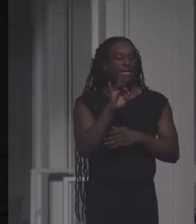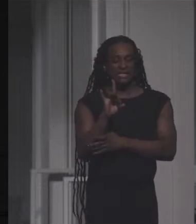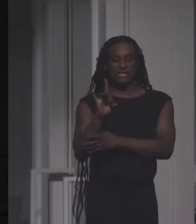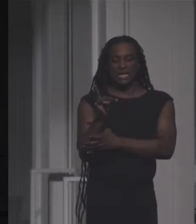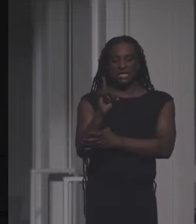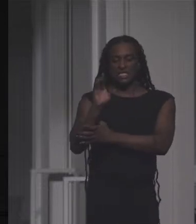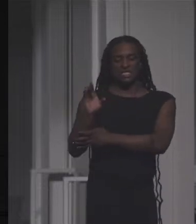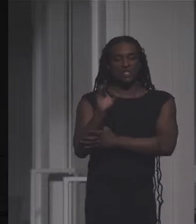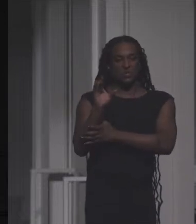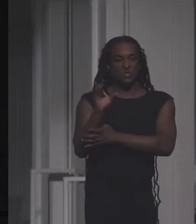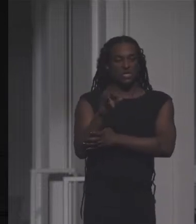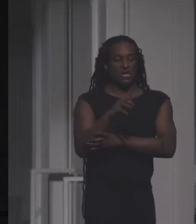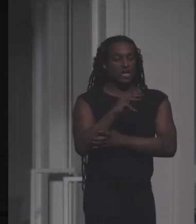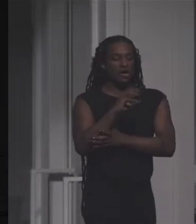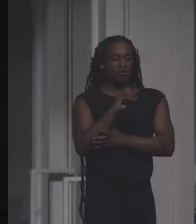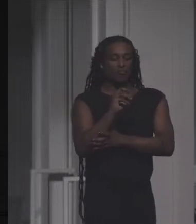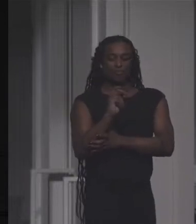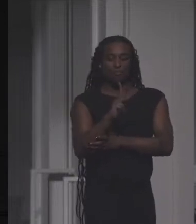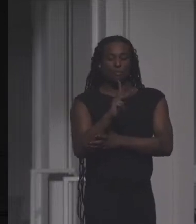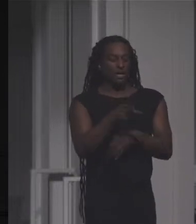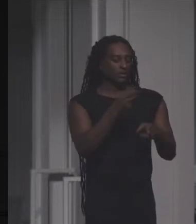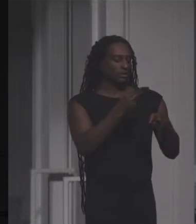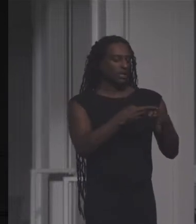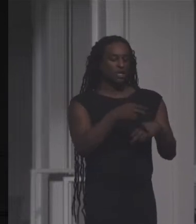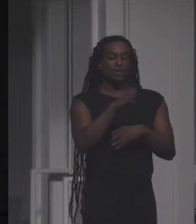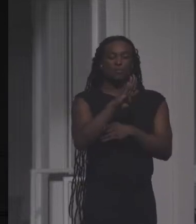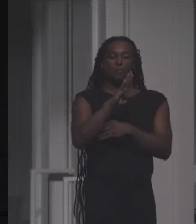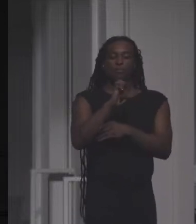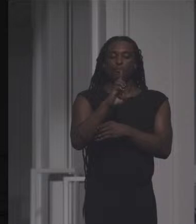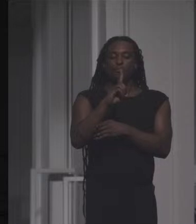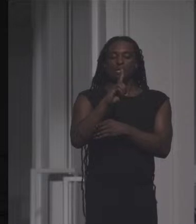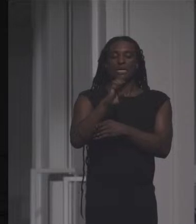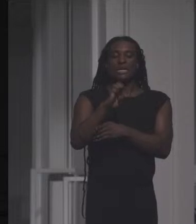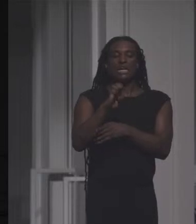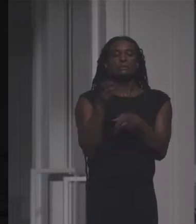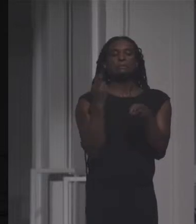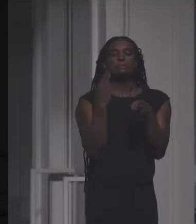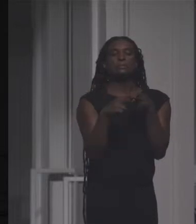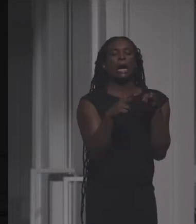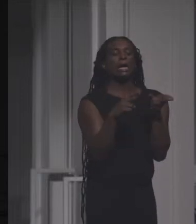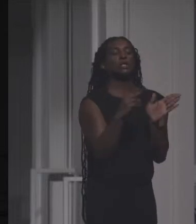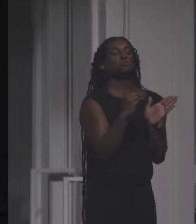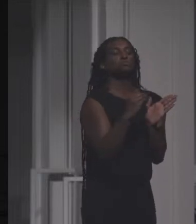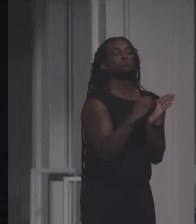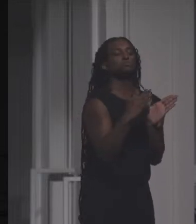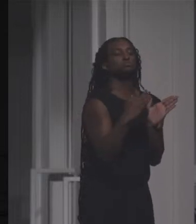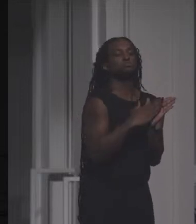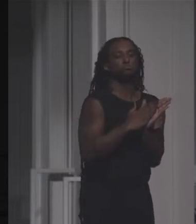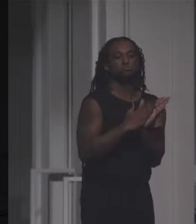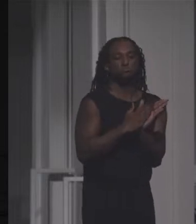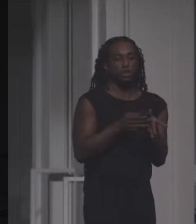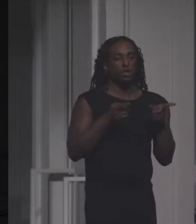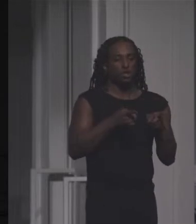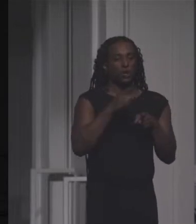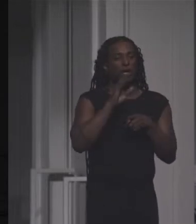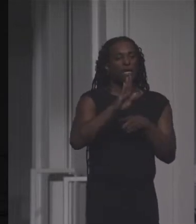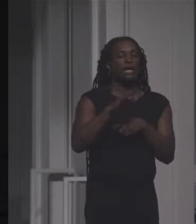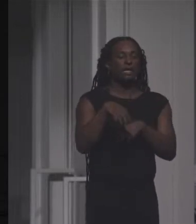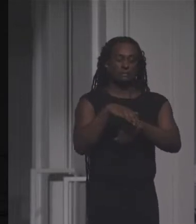century, a monk called Bede mentioned her briefly in his ecclesiastical history of the English